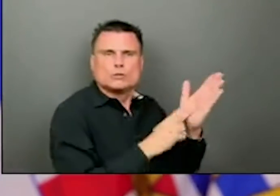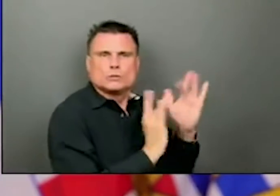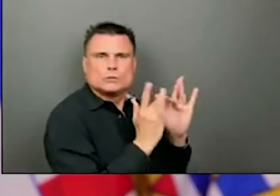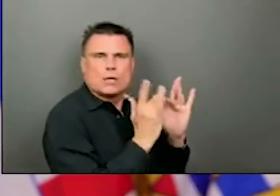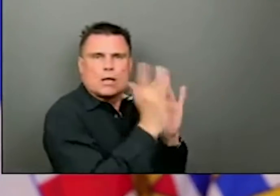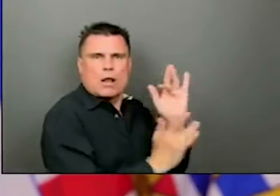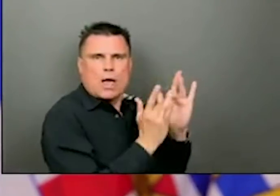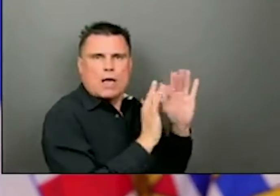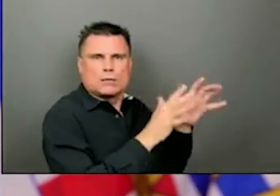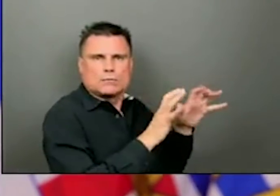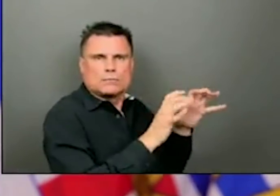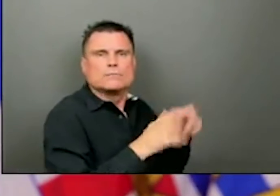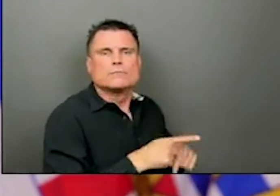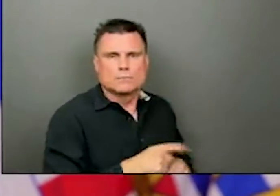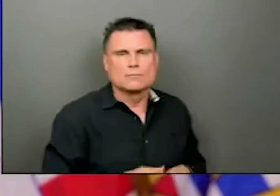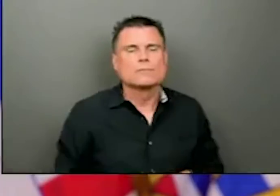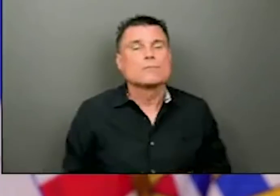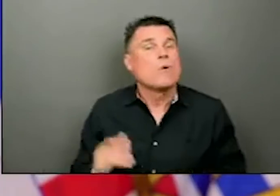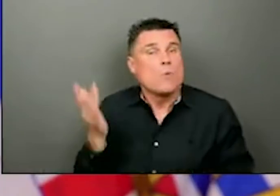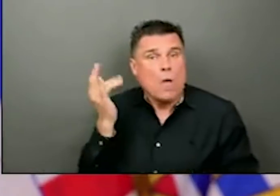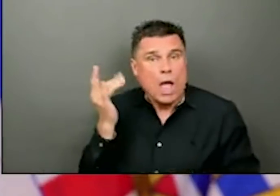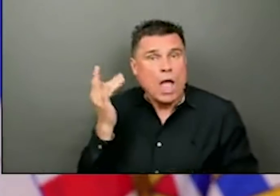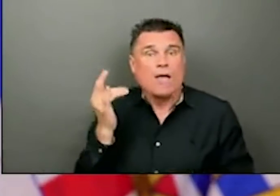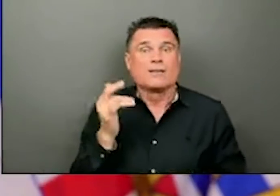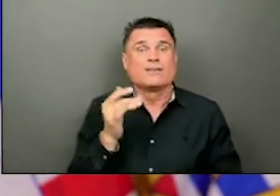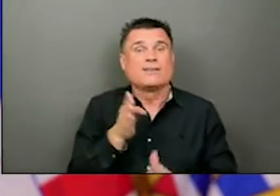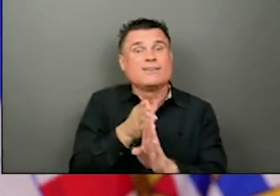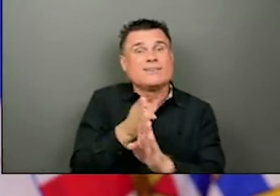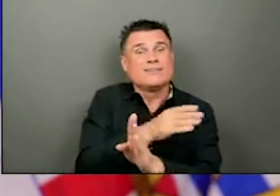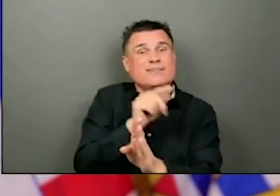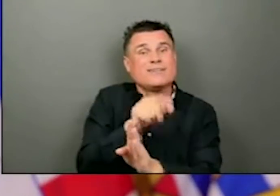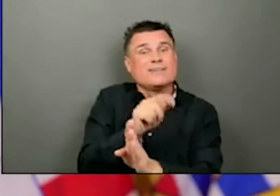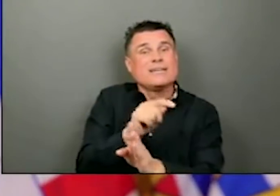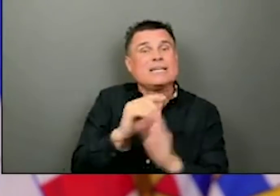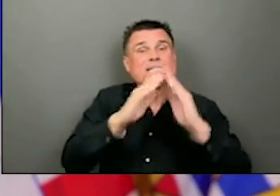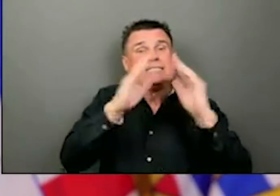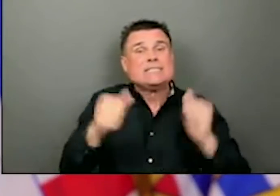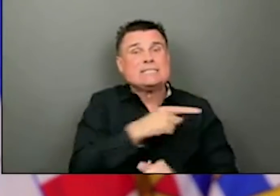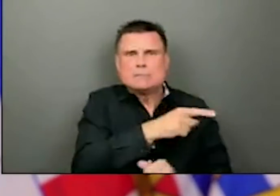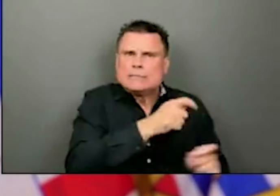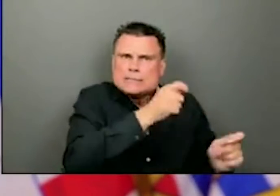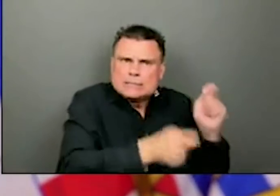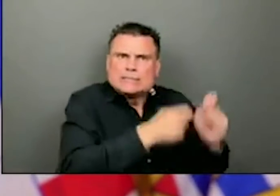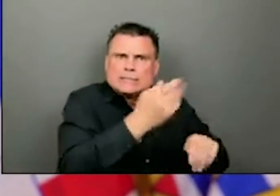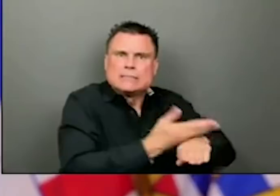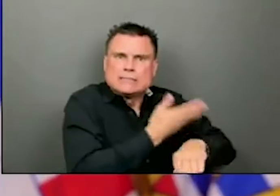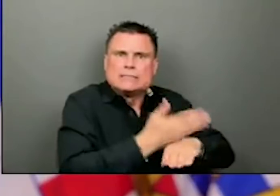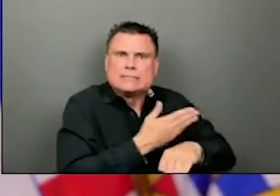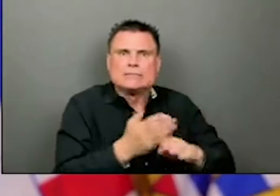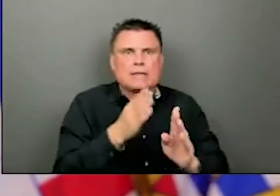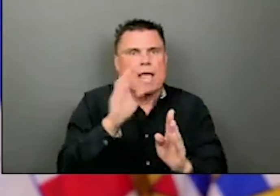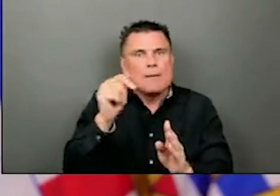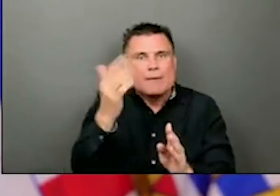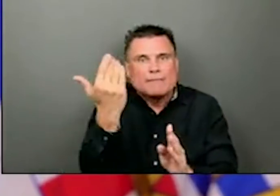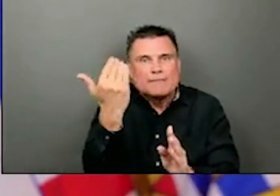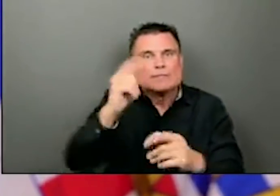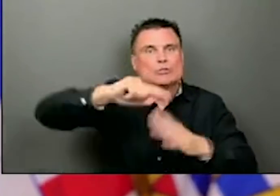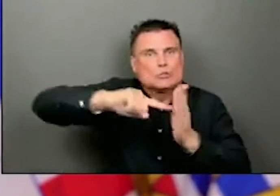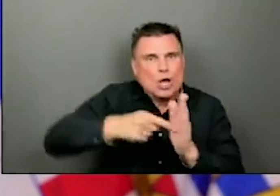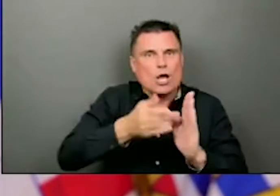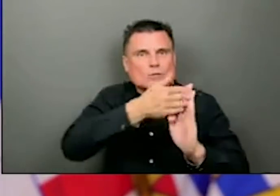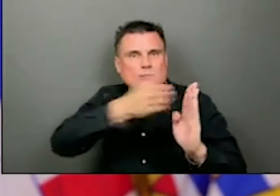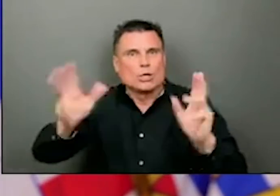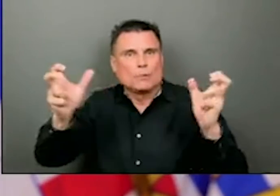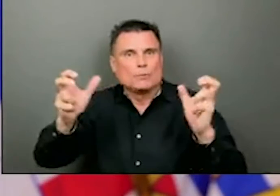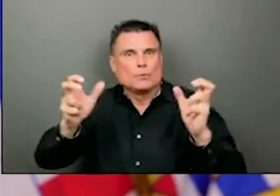don't have is that easy way to connect with you through text or phone. So if you're unsure, complete the 2-minute registration process,